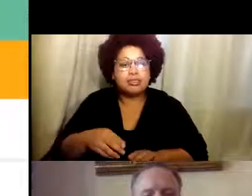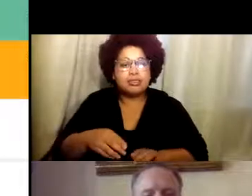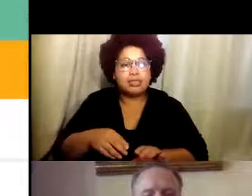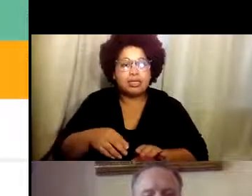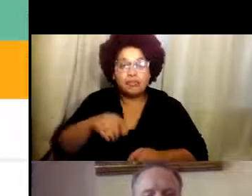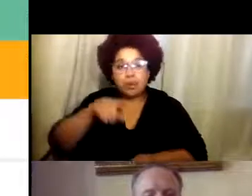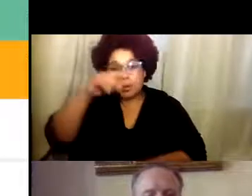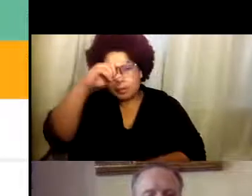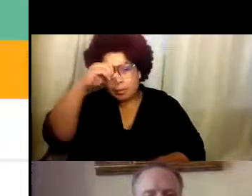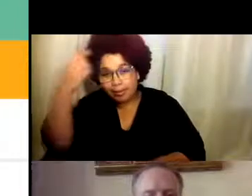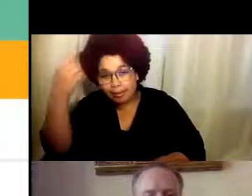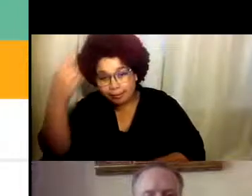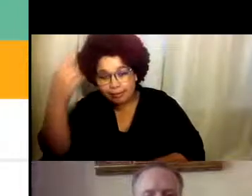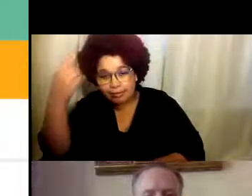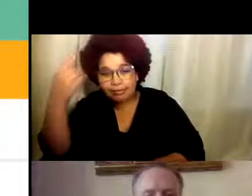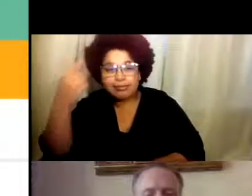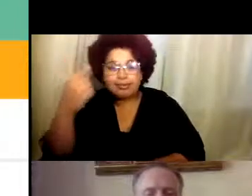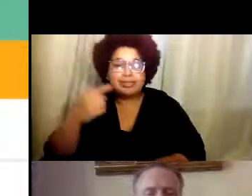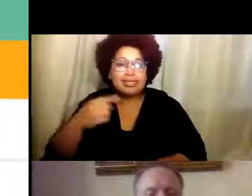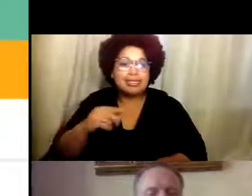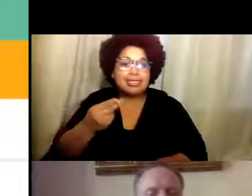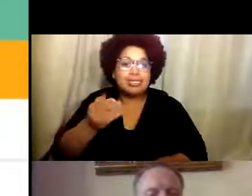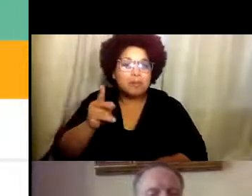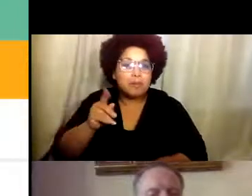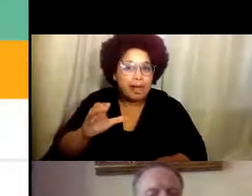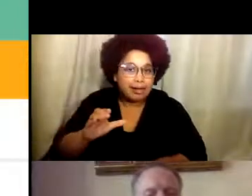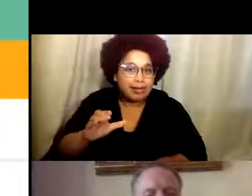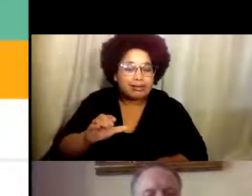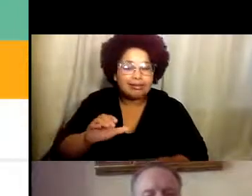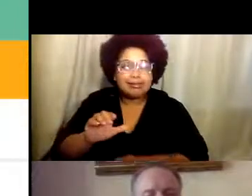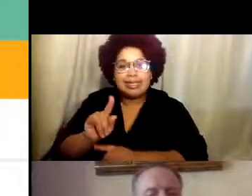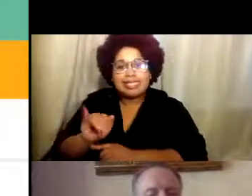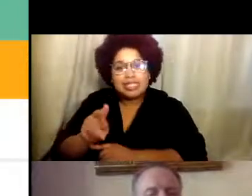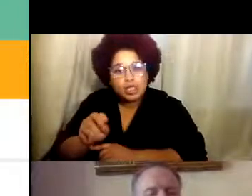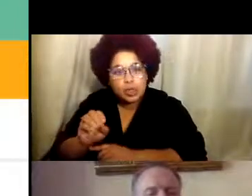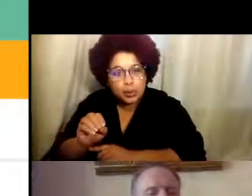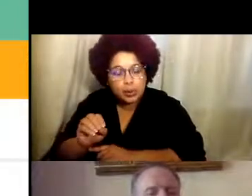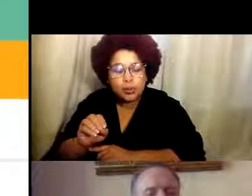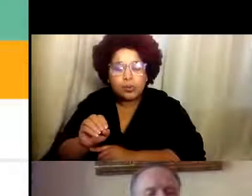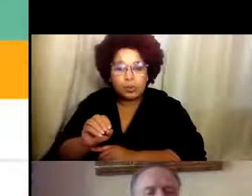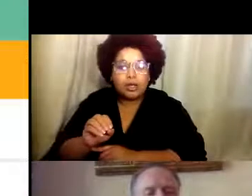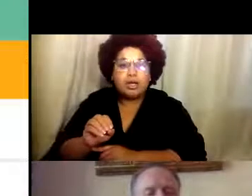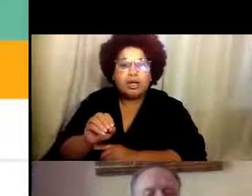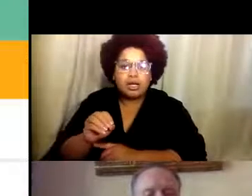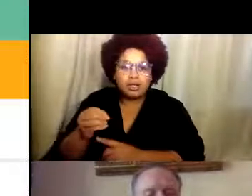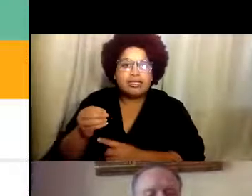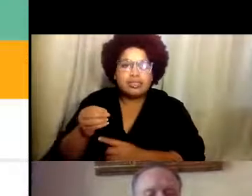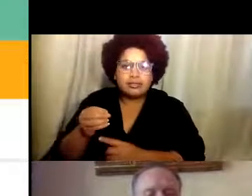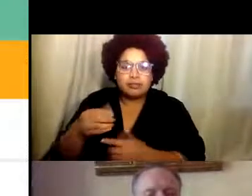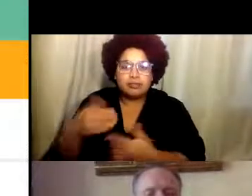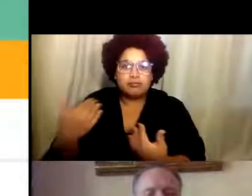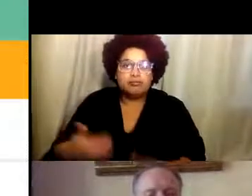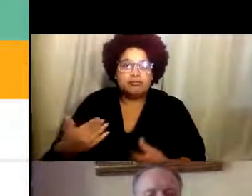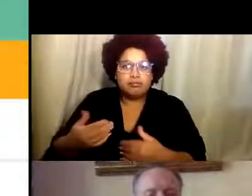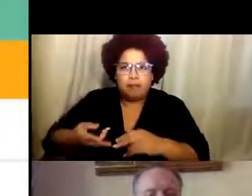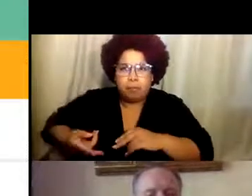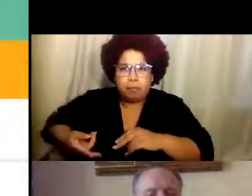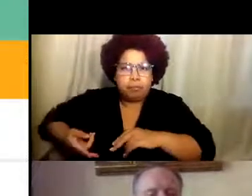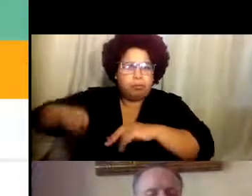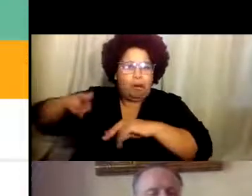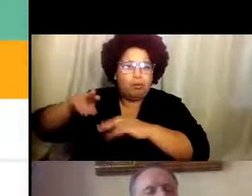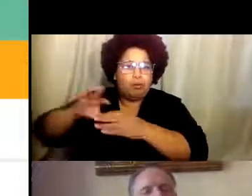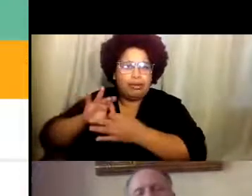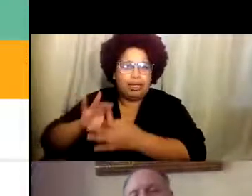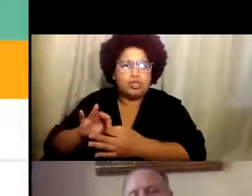or African American, Hispanic or Latino significantly increased rates of hospitalizations